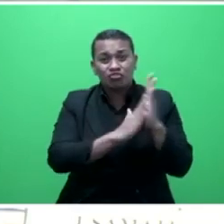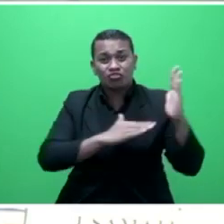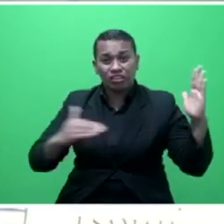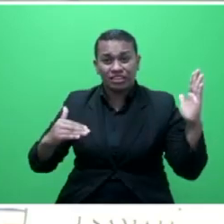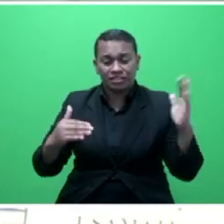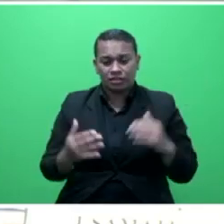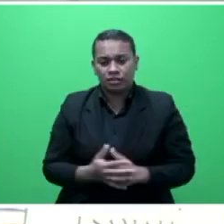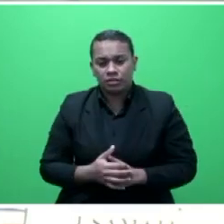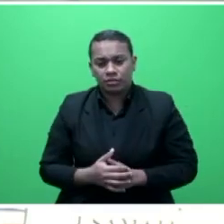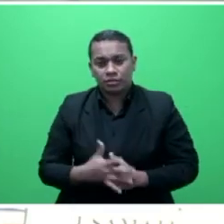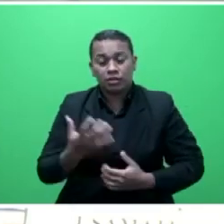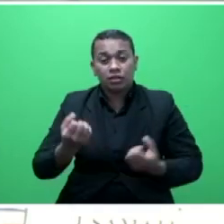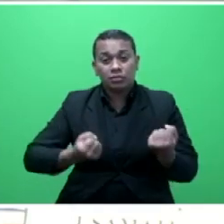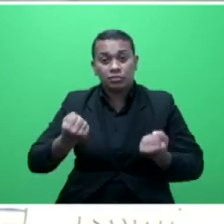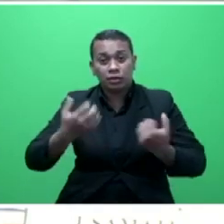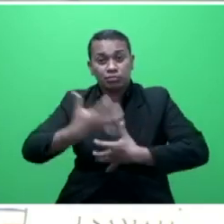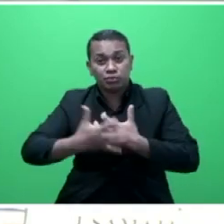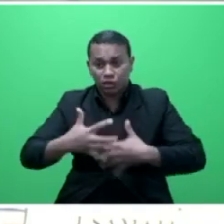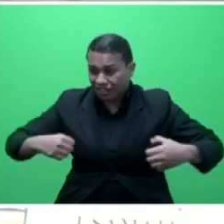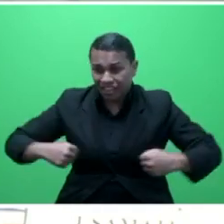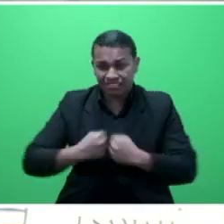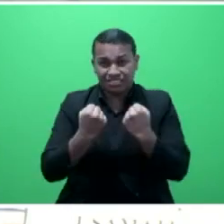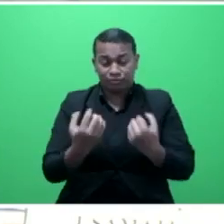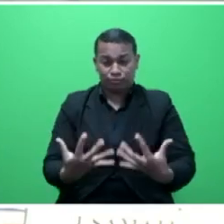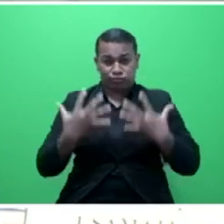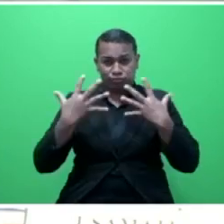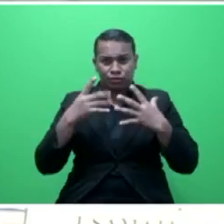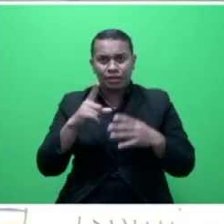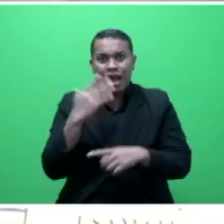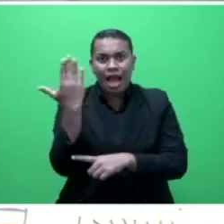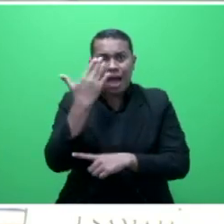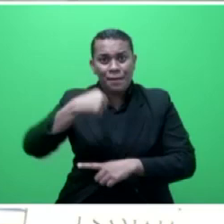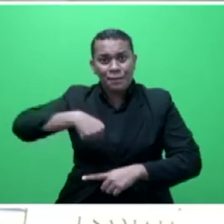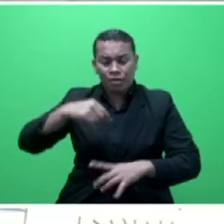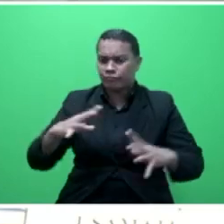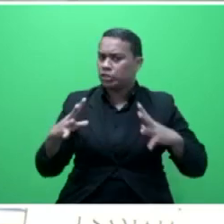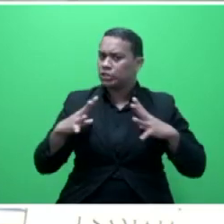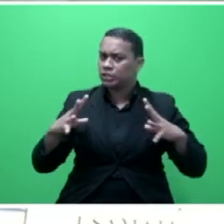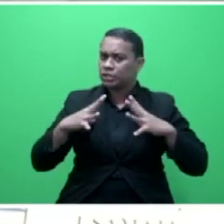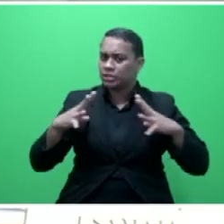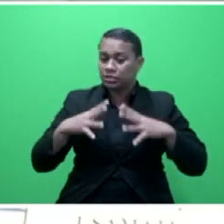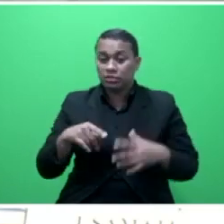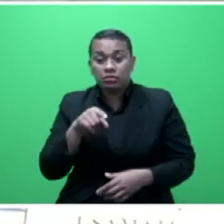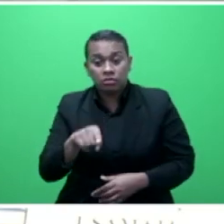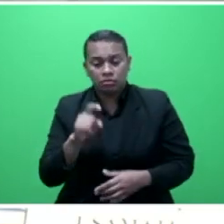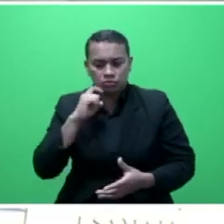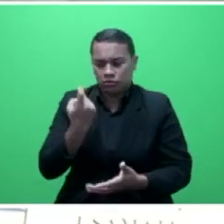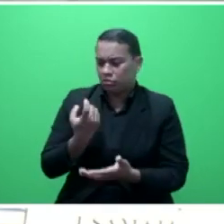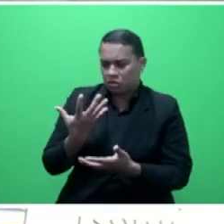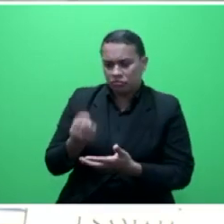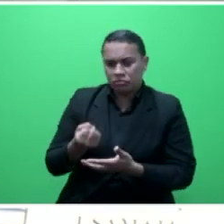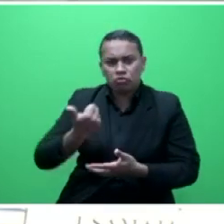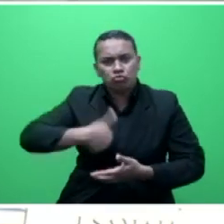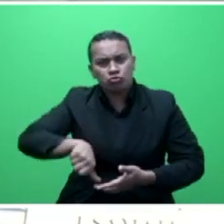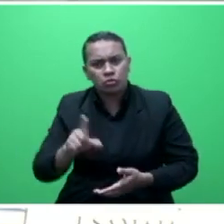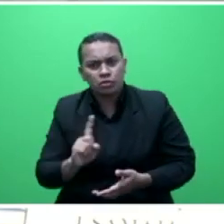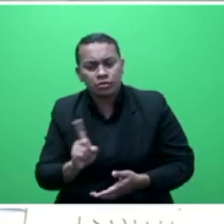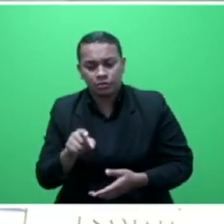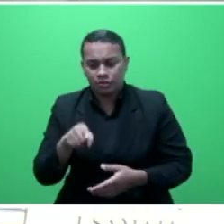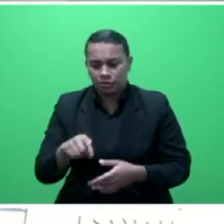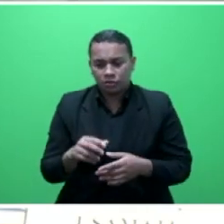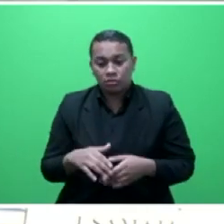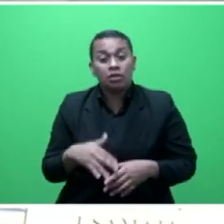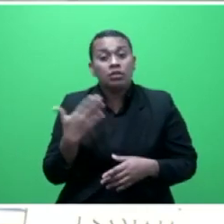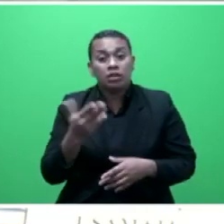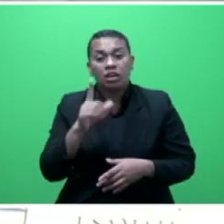duty-free, buyers can access a $20,000 grant towards their purchase. Used airbag trailers will now attract only a 5%